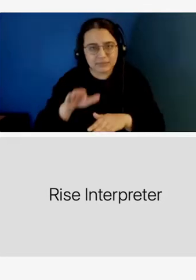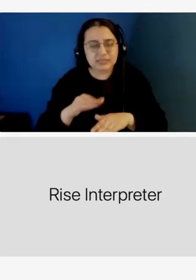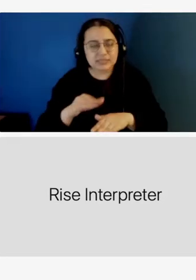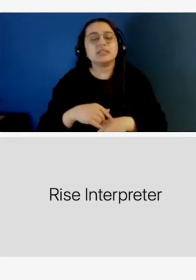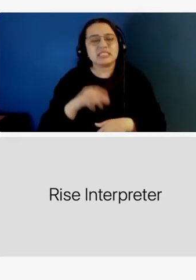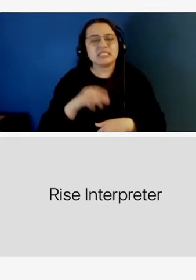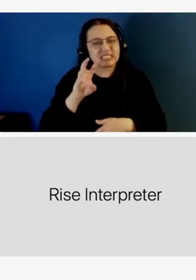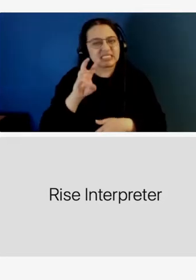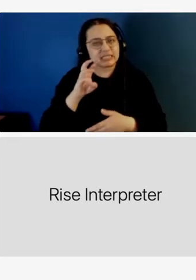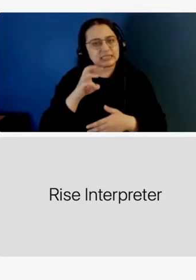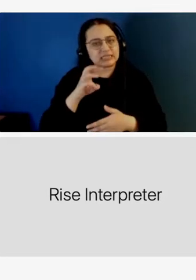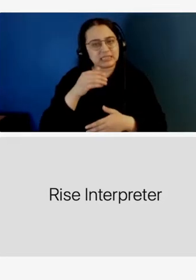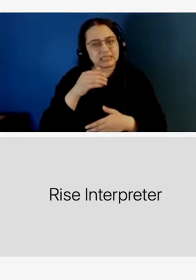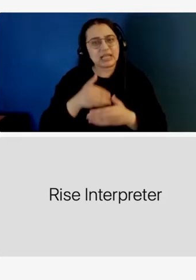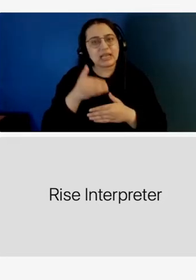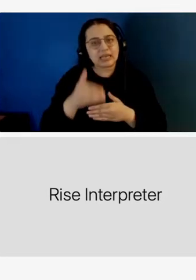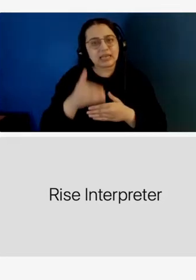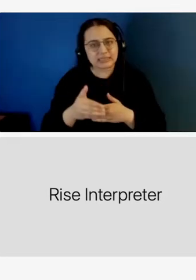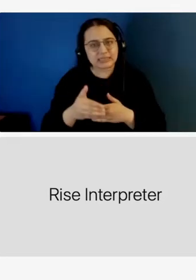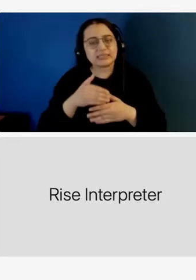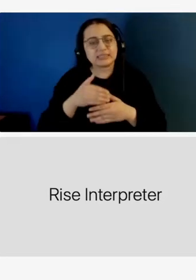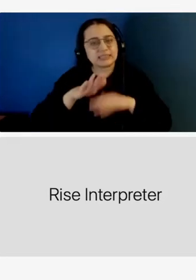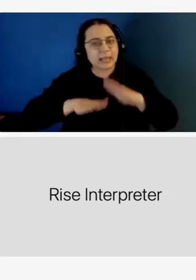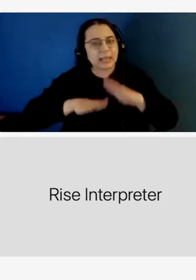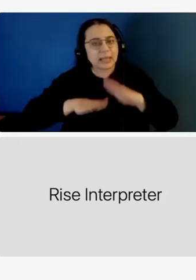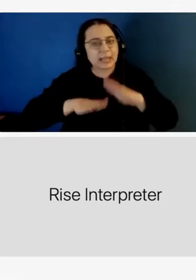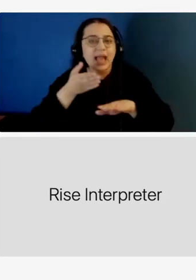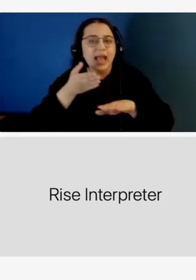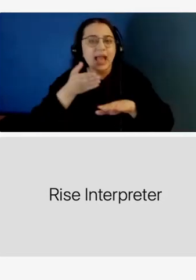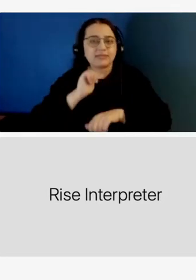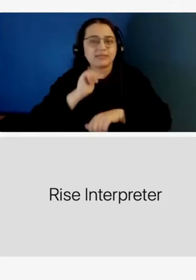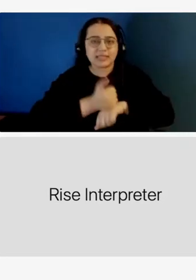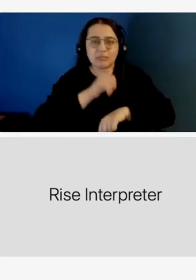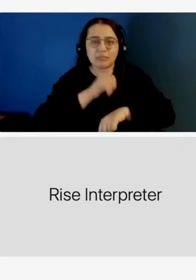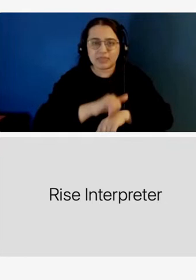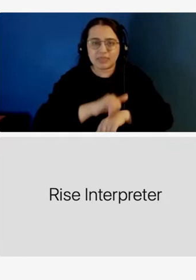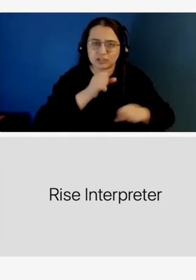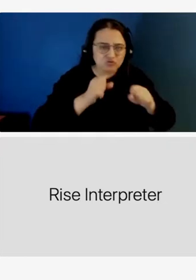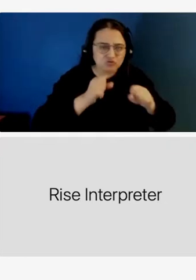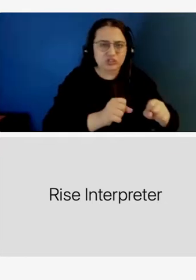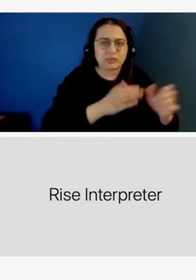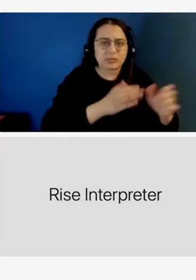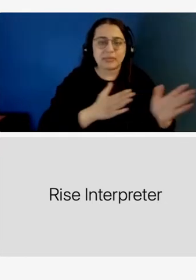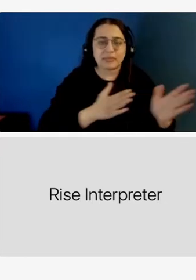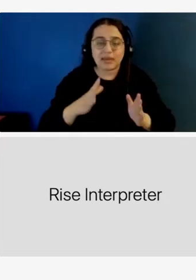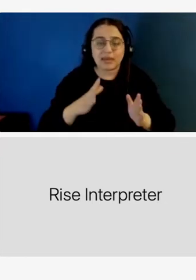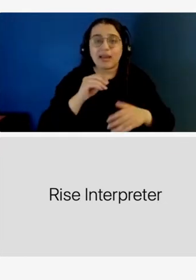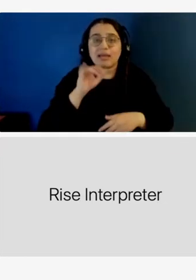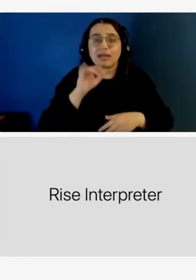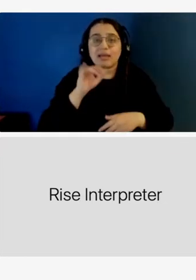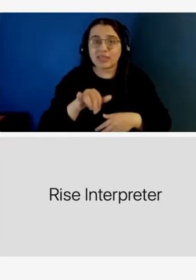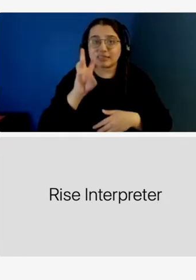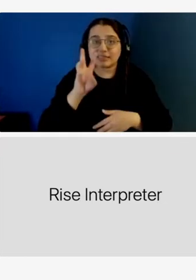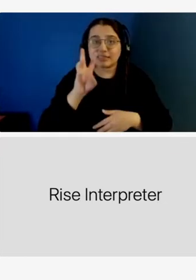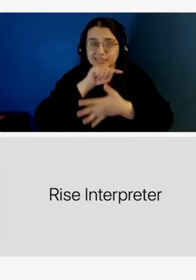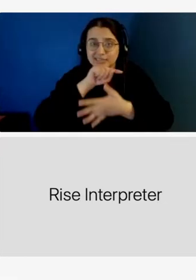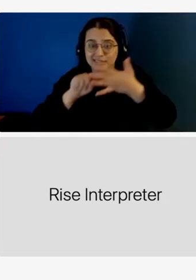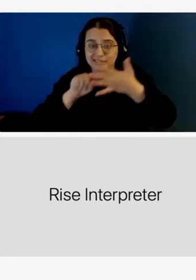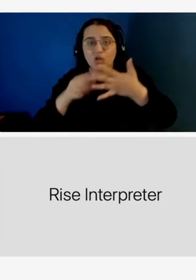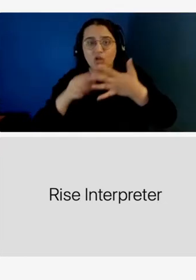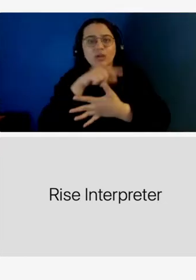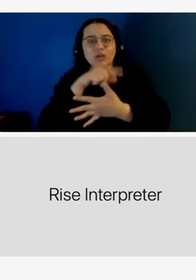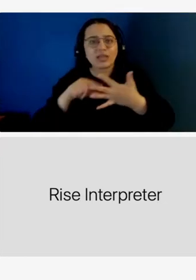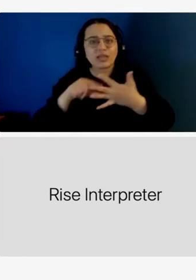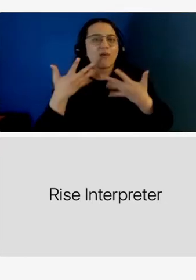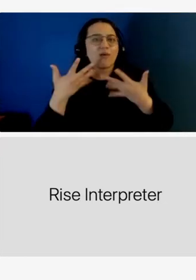strategic plan. And three of them are already done. So I think it says a lot